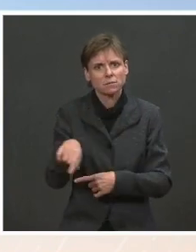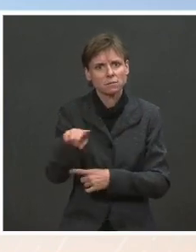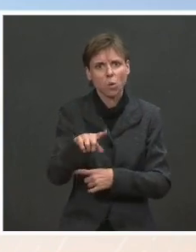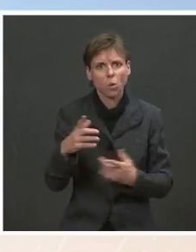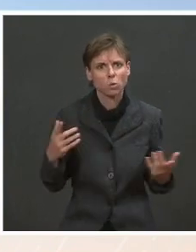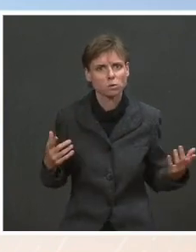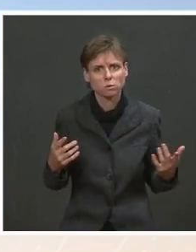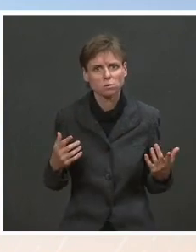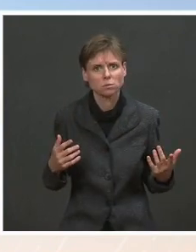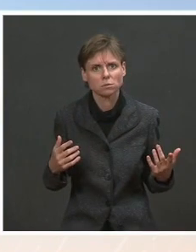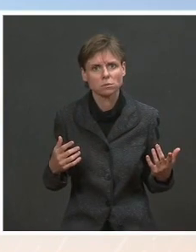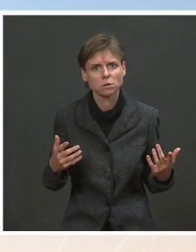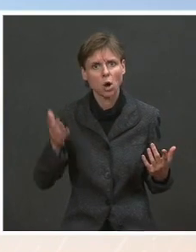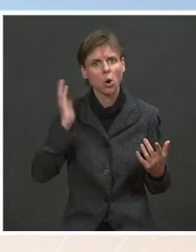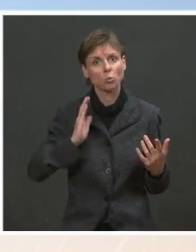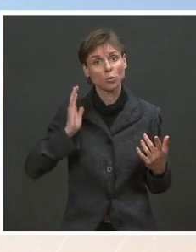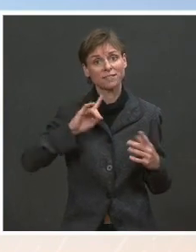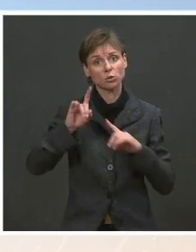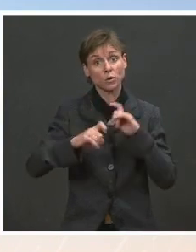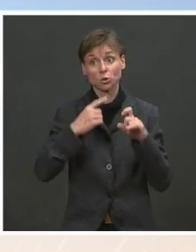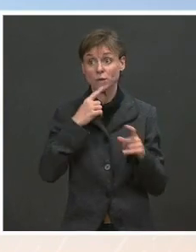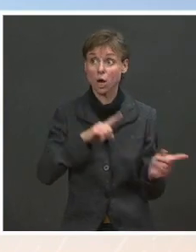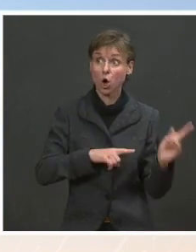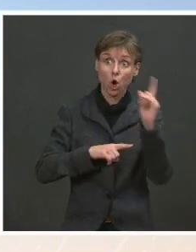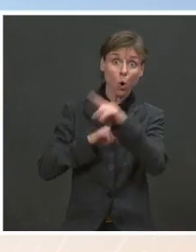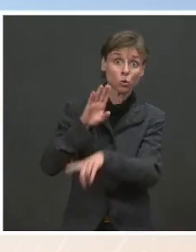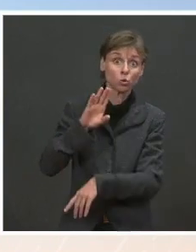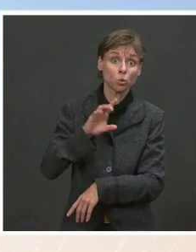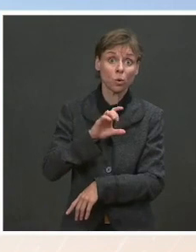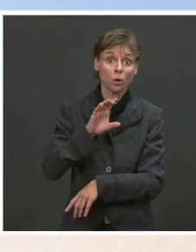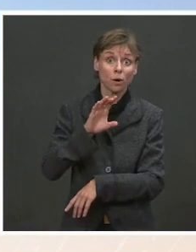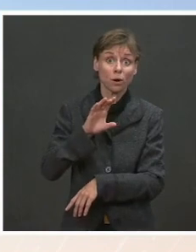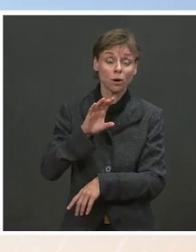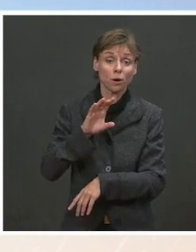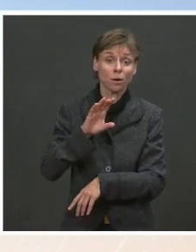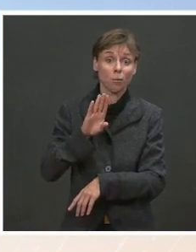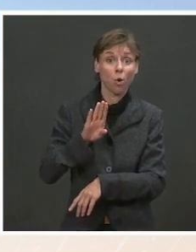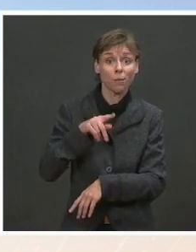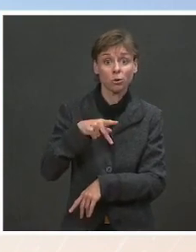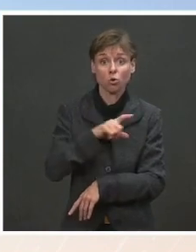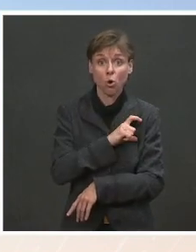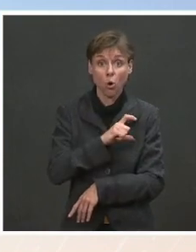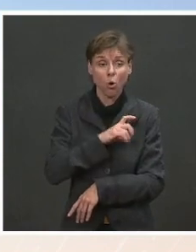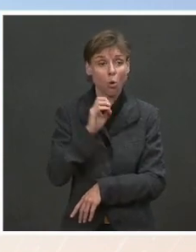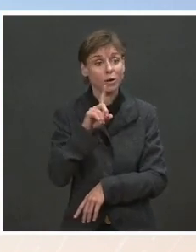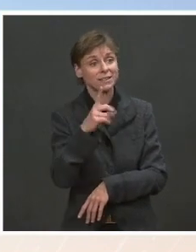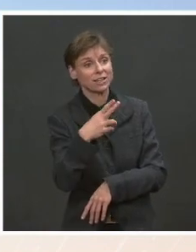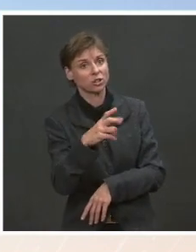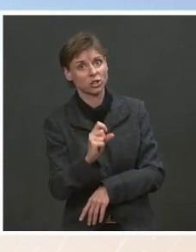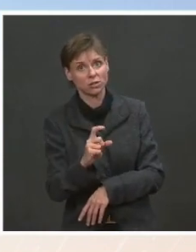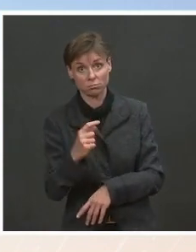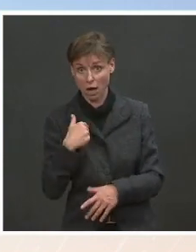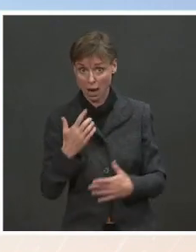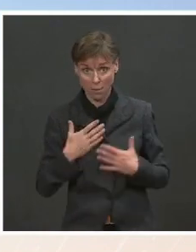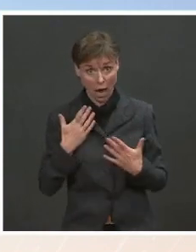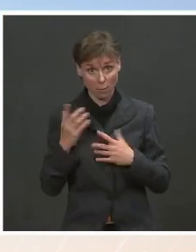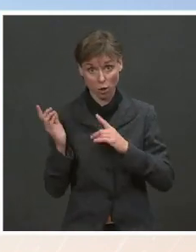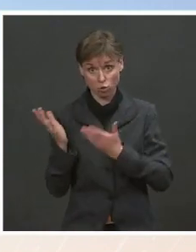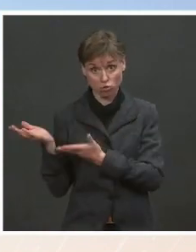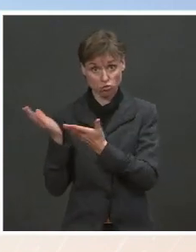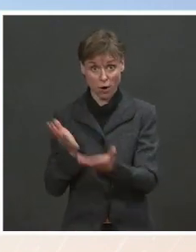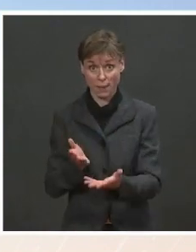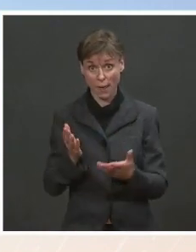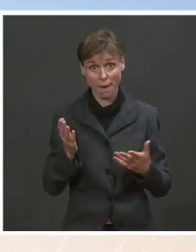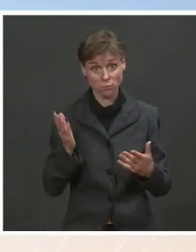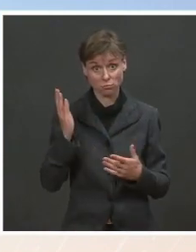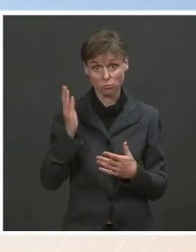you have said go to the Border Patrol or go to DHS for the access questions? I'm happy to invite them to the briefing room and talk to them